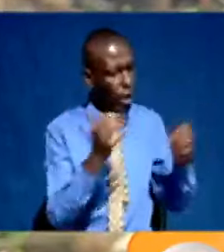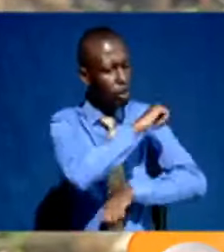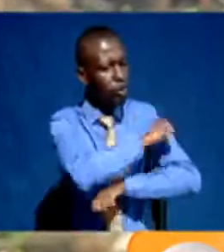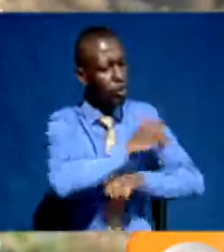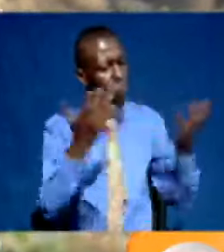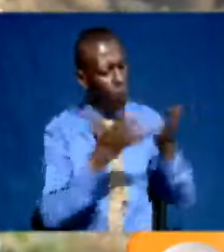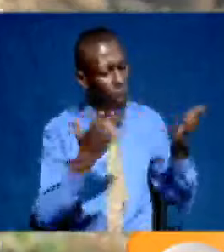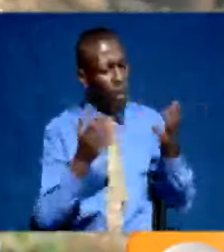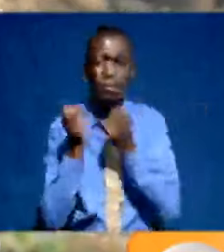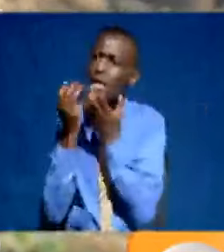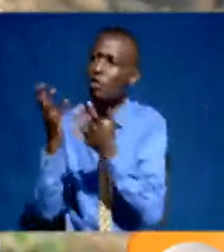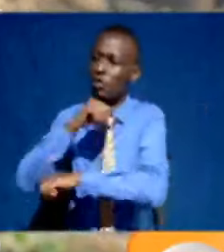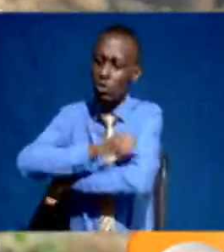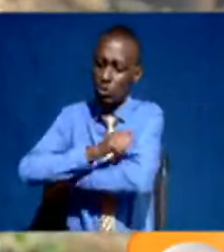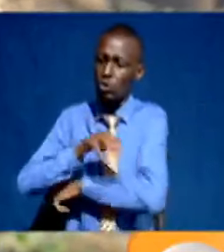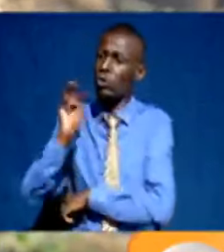hapa Malira. Kamwambia mimi,